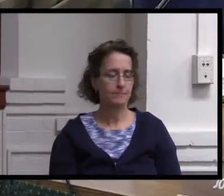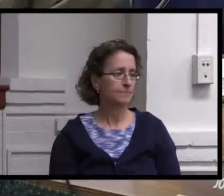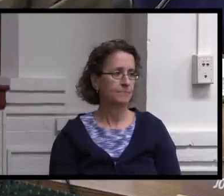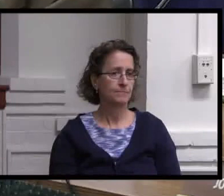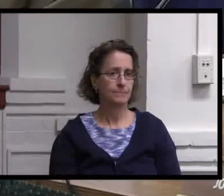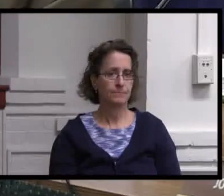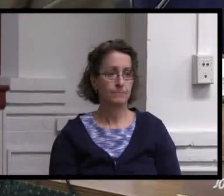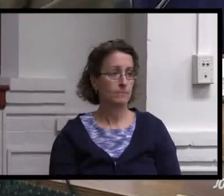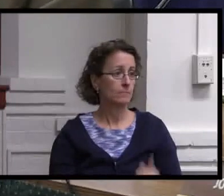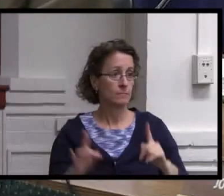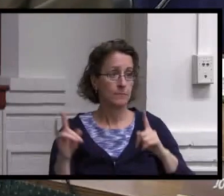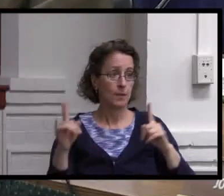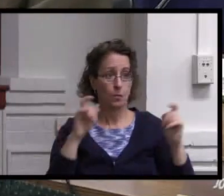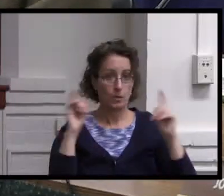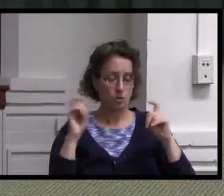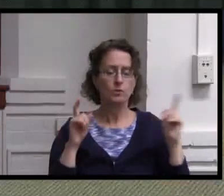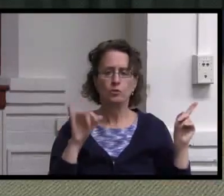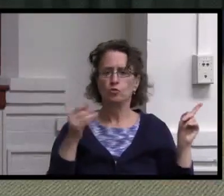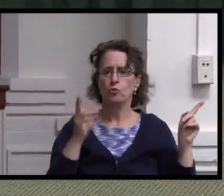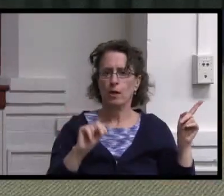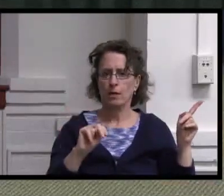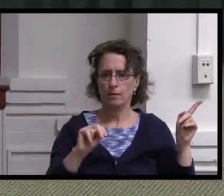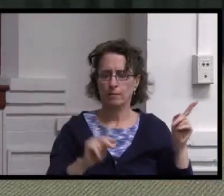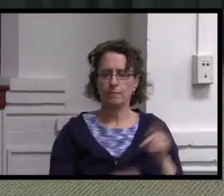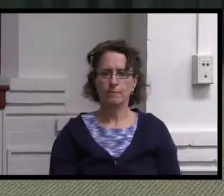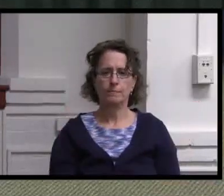Does anyone have any questions? Yeah, I do.